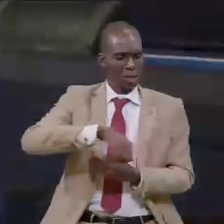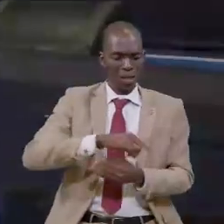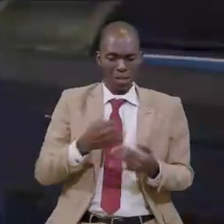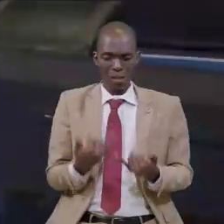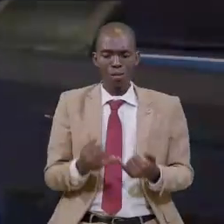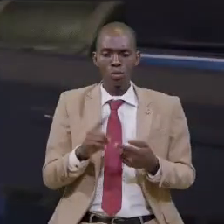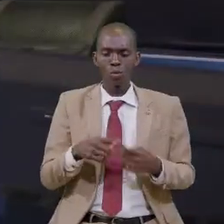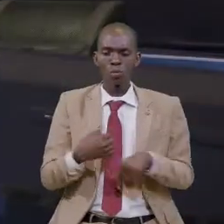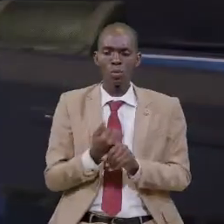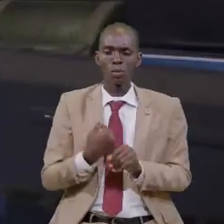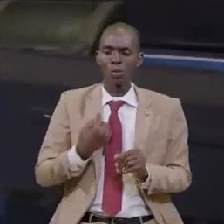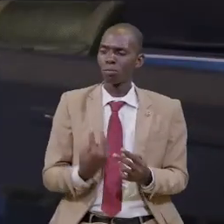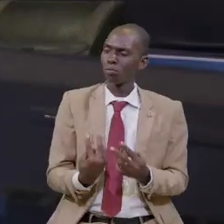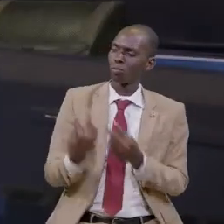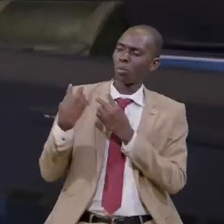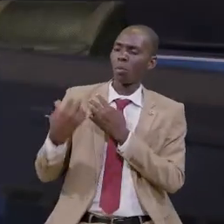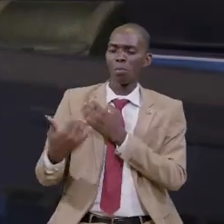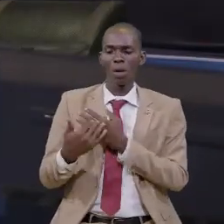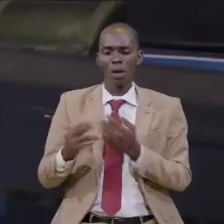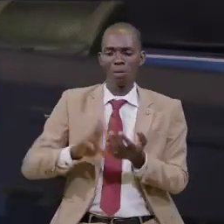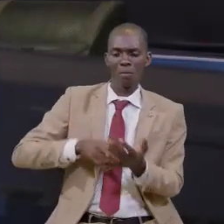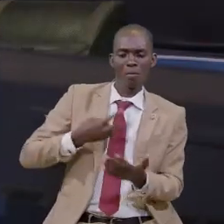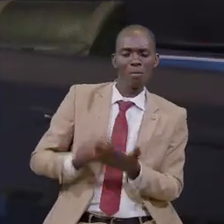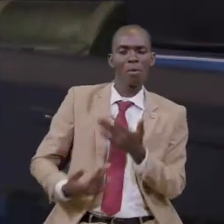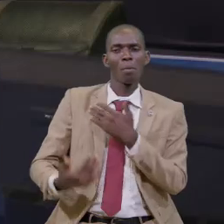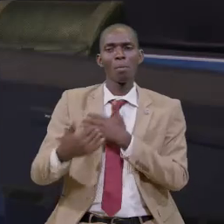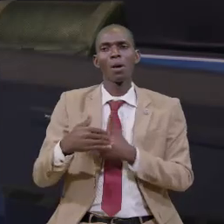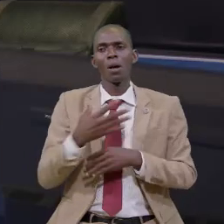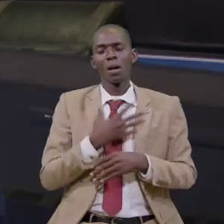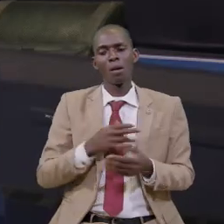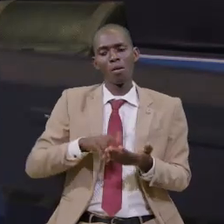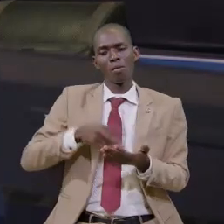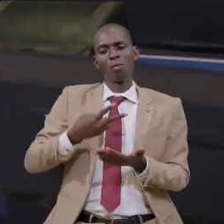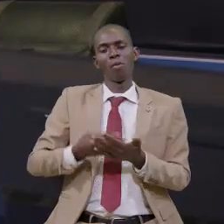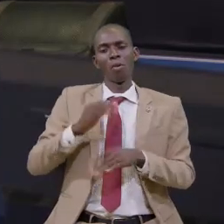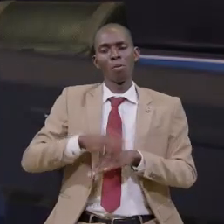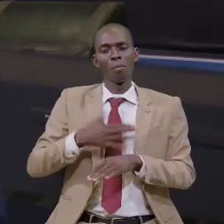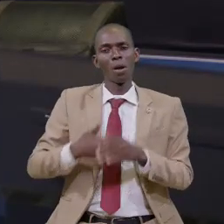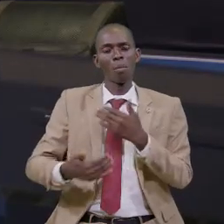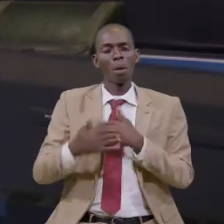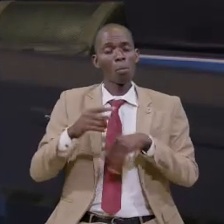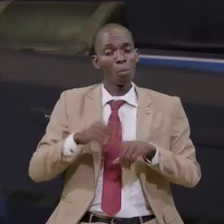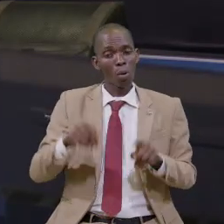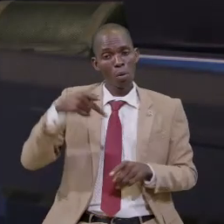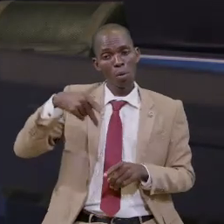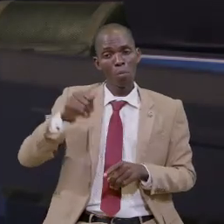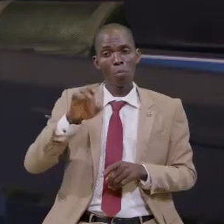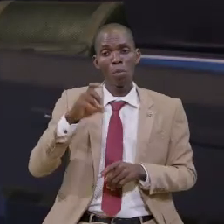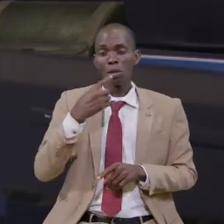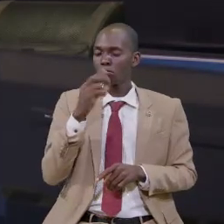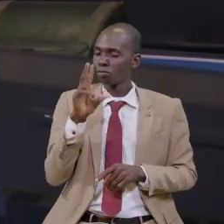to press me back and then to fall on my back. But he said, no, no. I